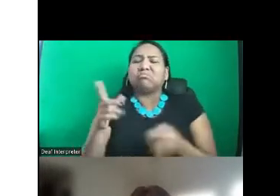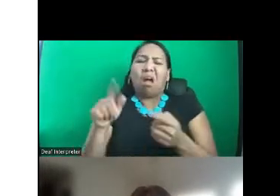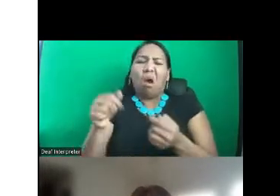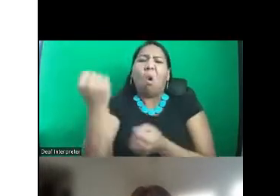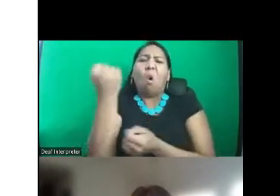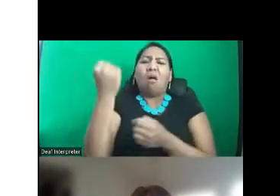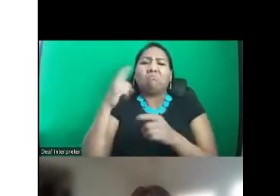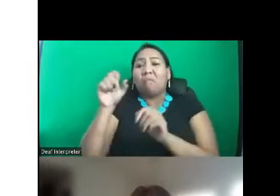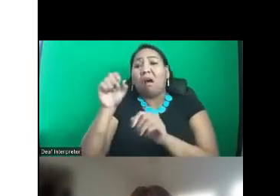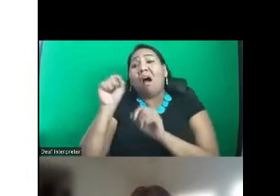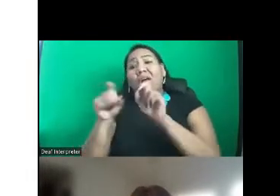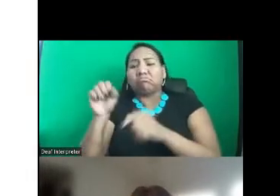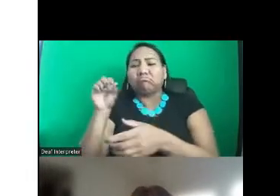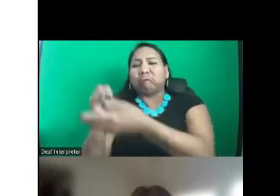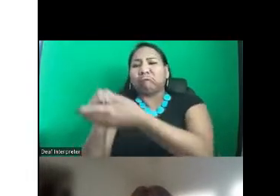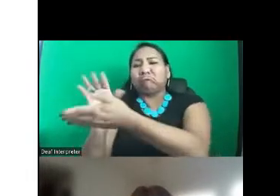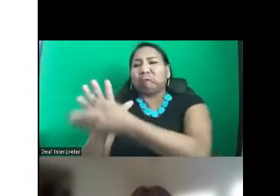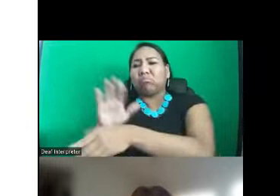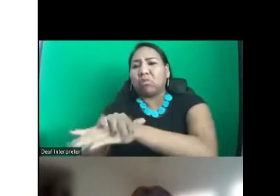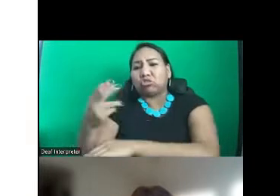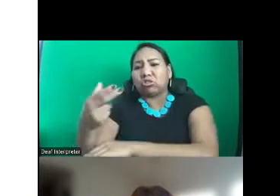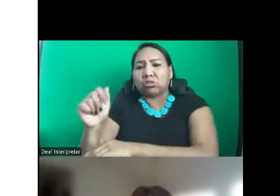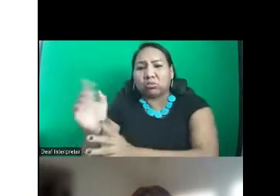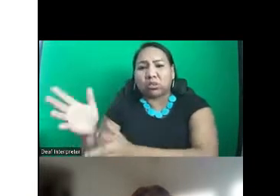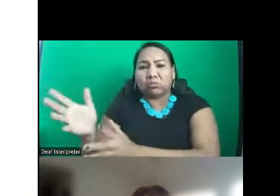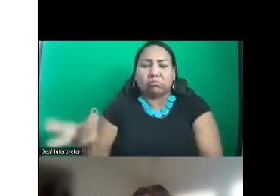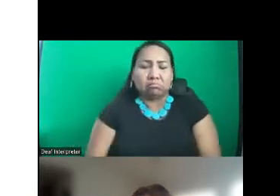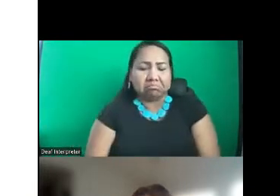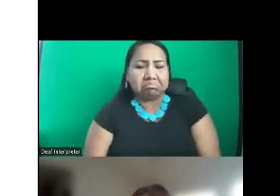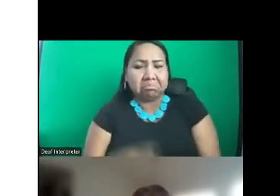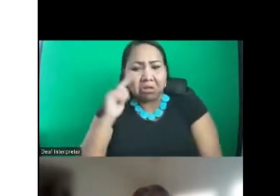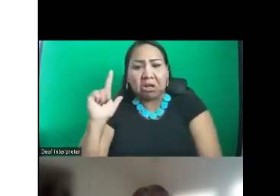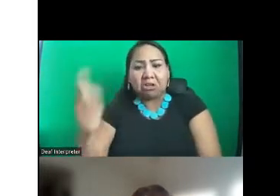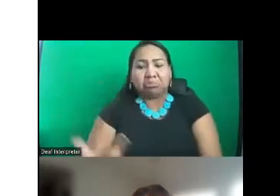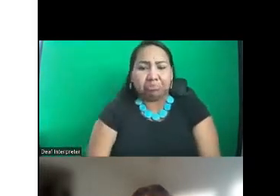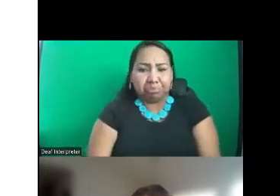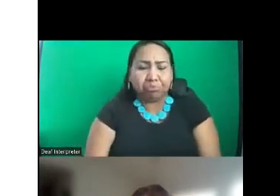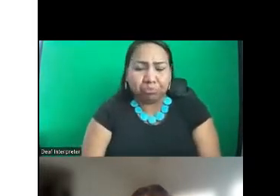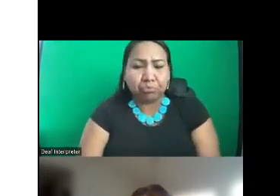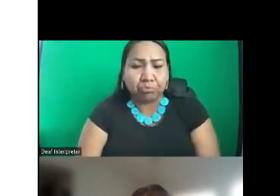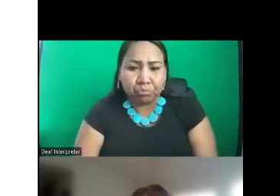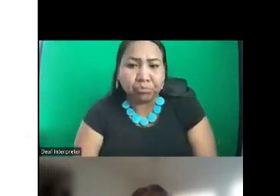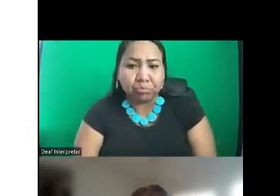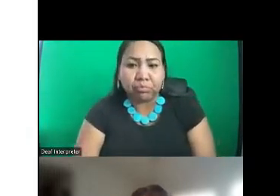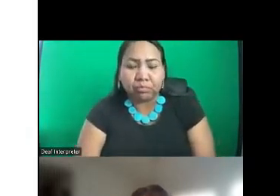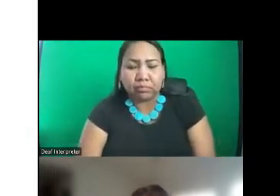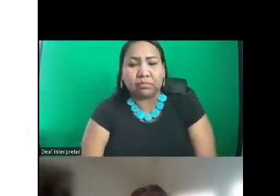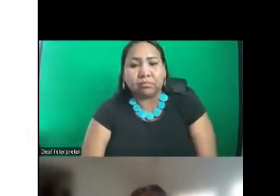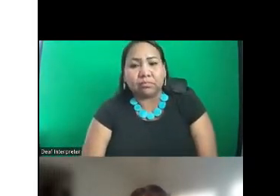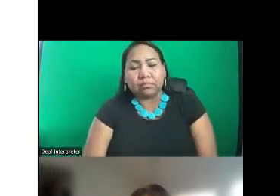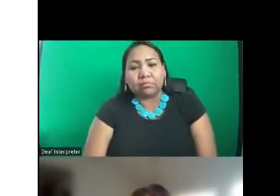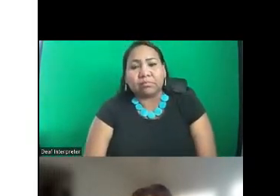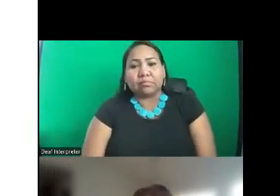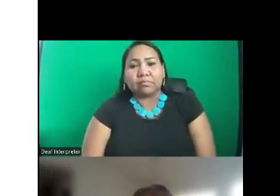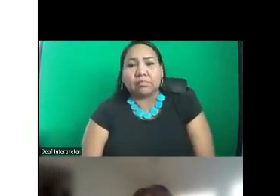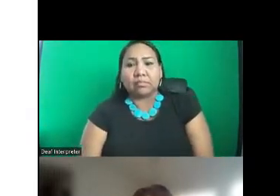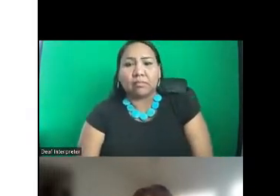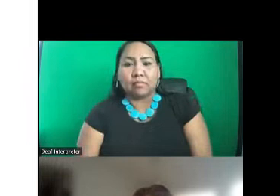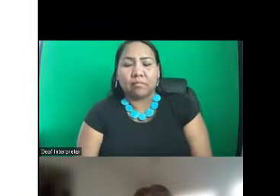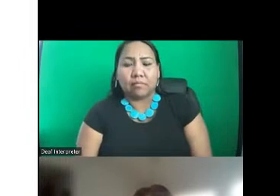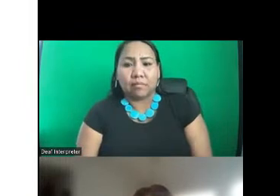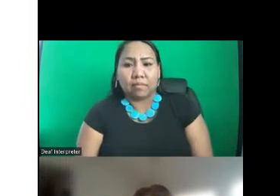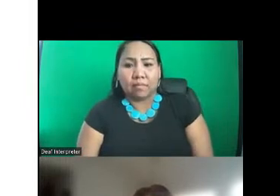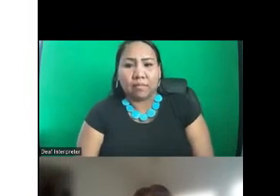There's a Q&A button in Zoom, and you can type your question in, and our moderator will be